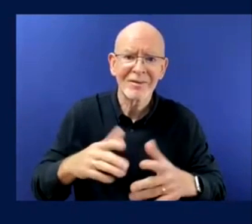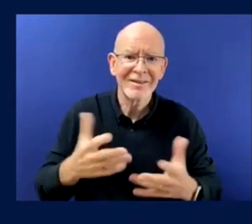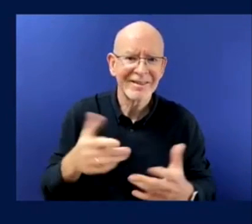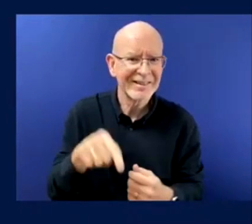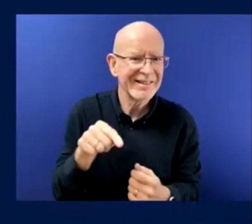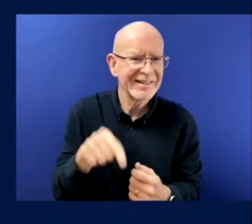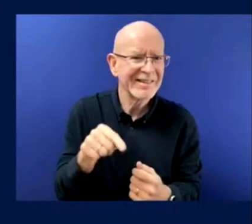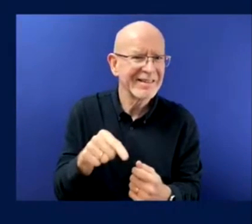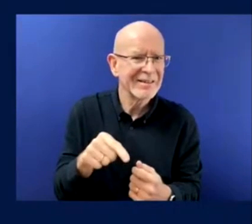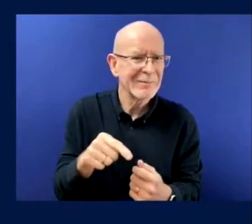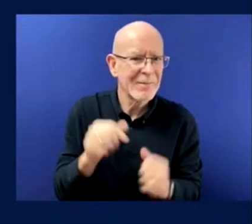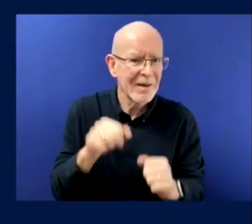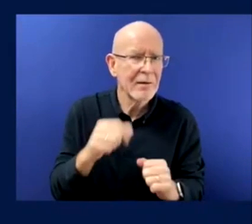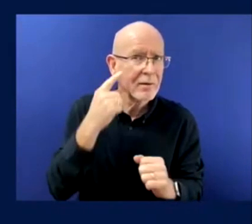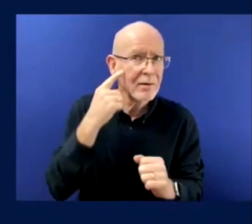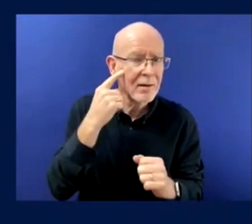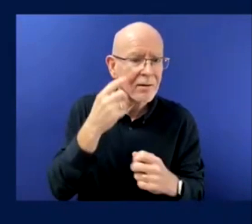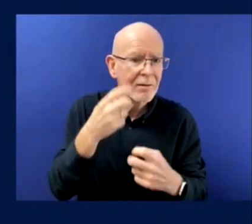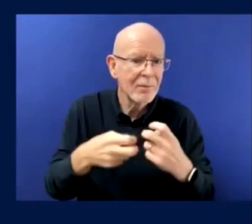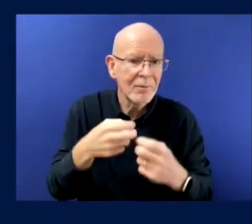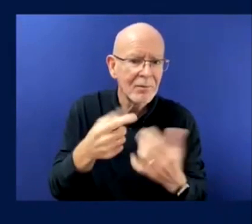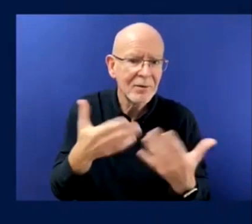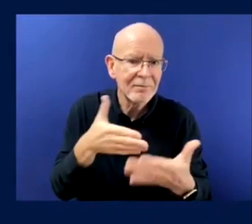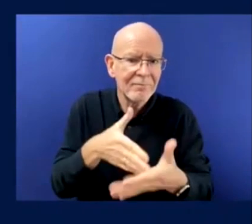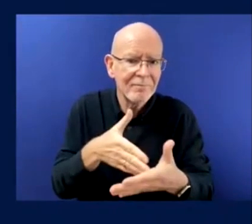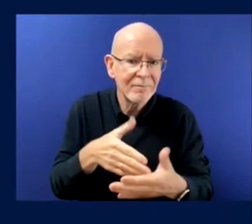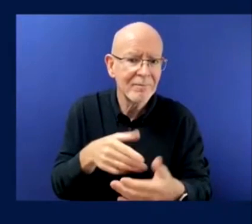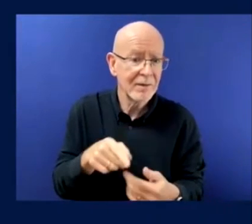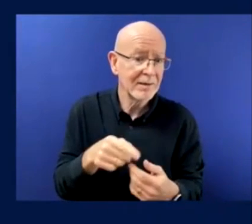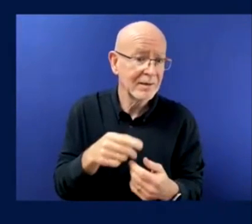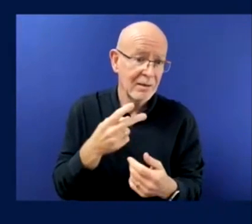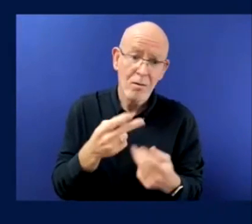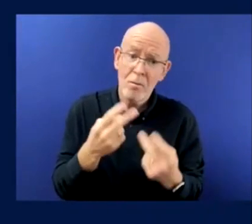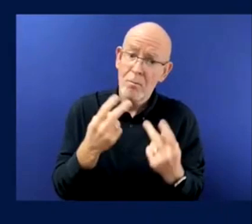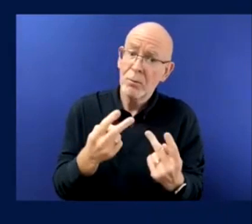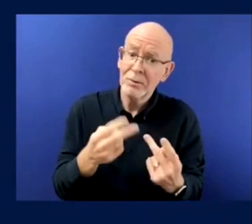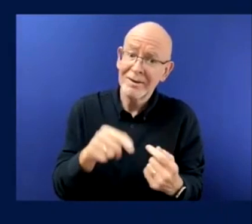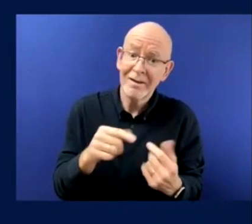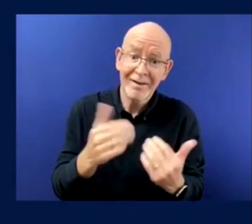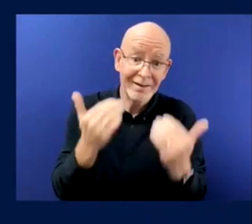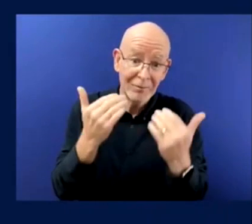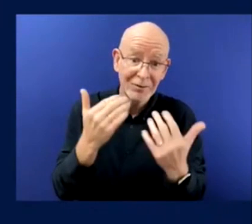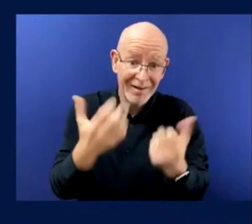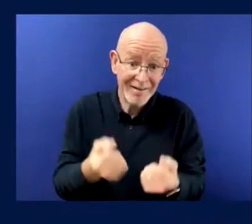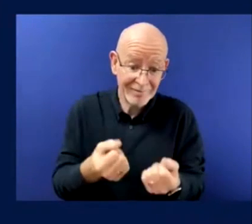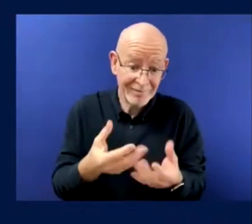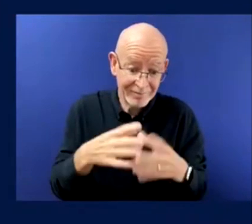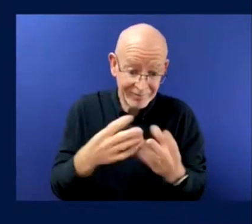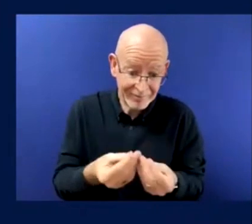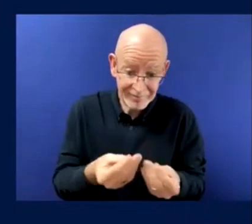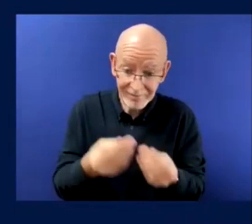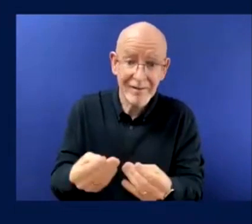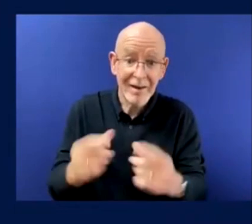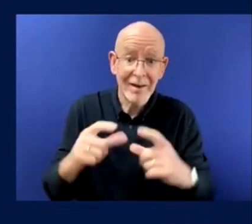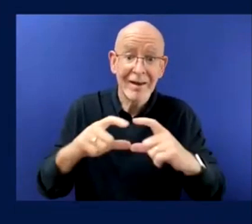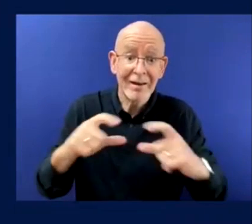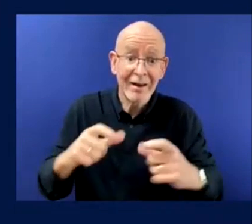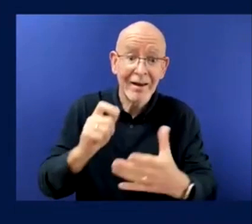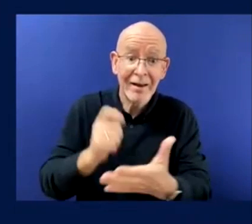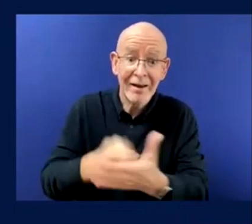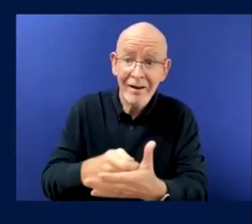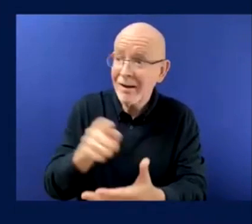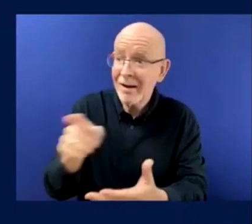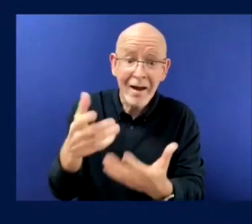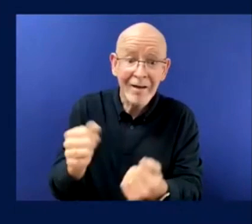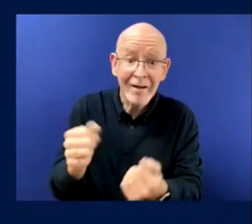transport there is, where accessible services and facilities are, how they can be accessed, whether there's anything like an identification system